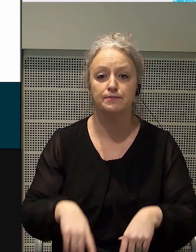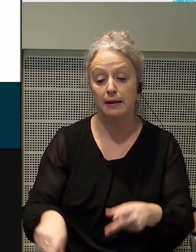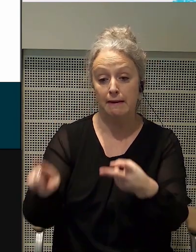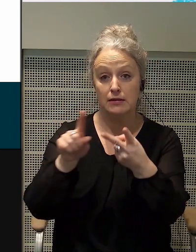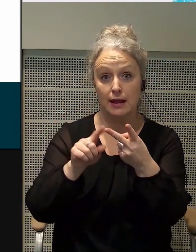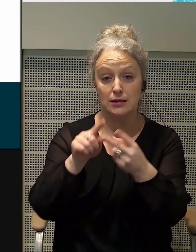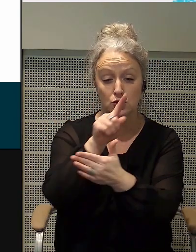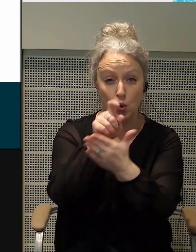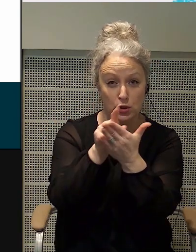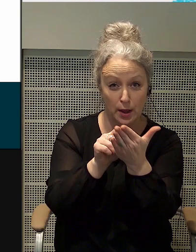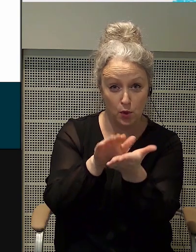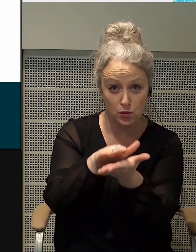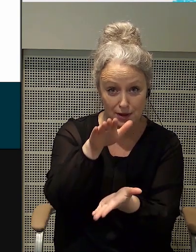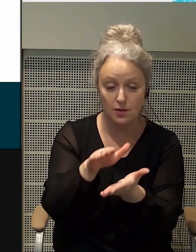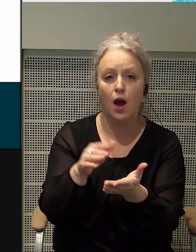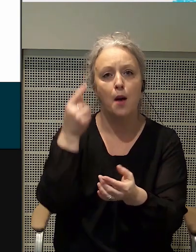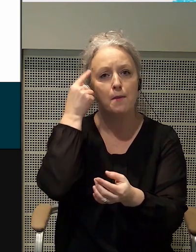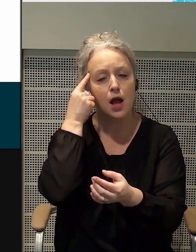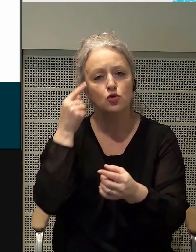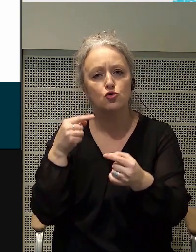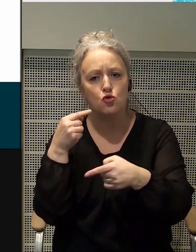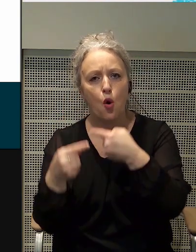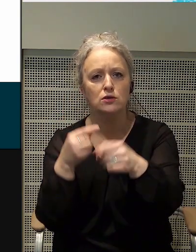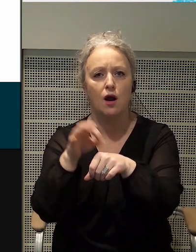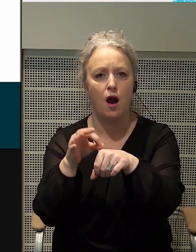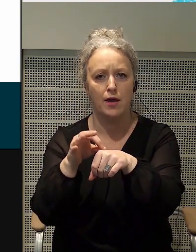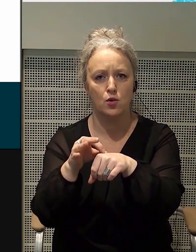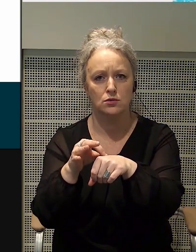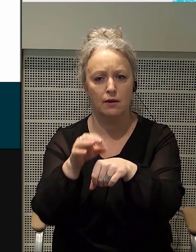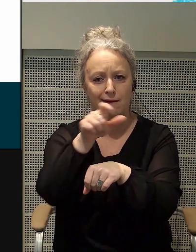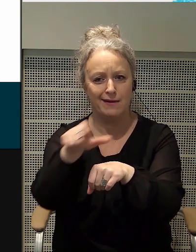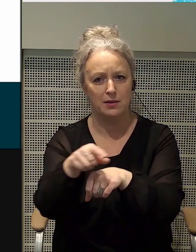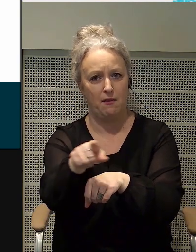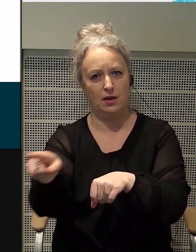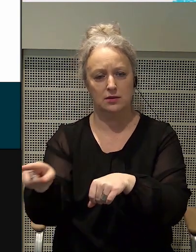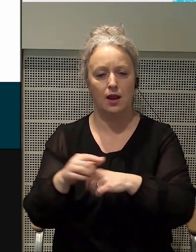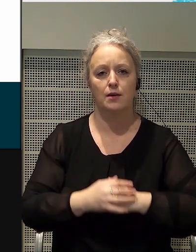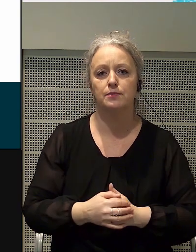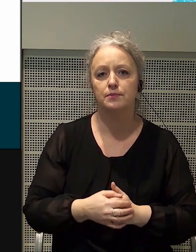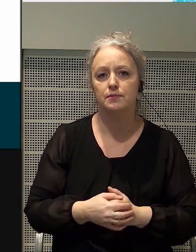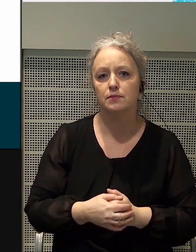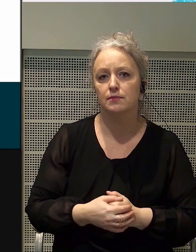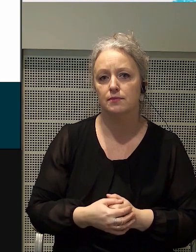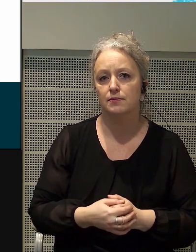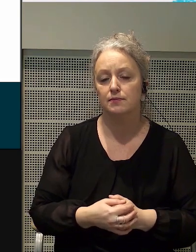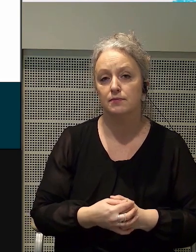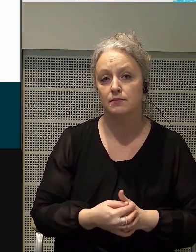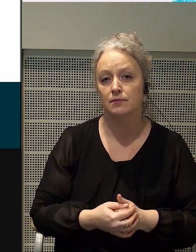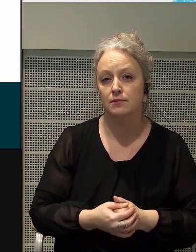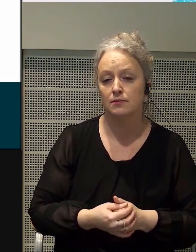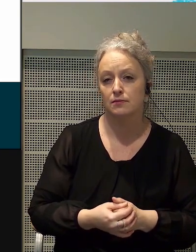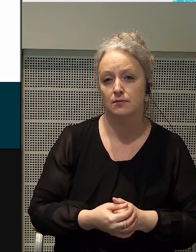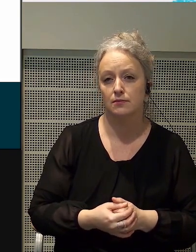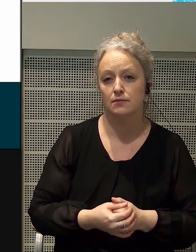on worries about your illness, about difficulties going for hospital visit, about the time that your treatment